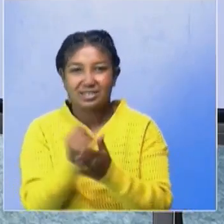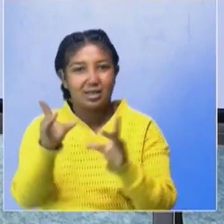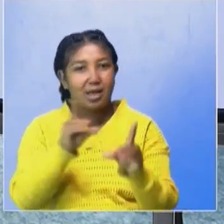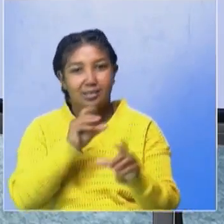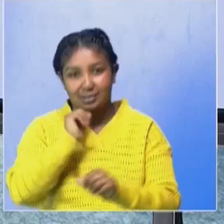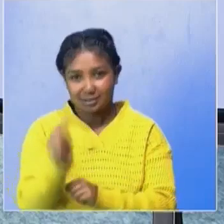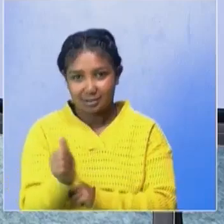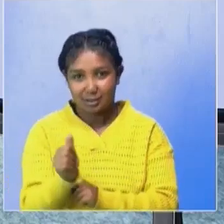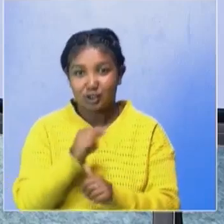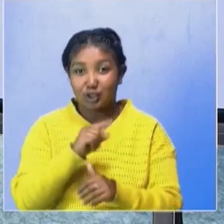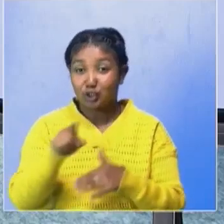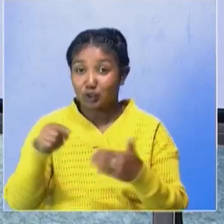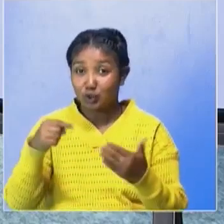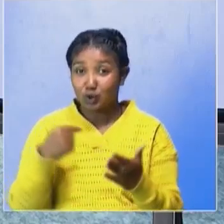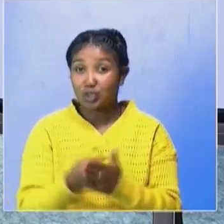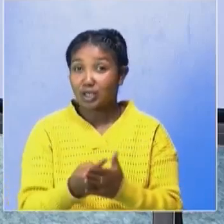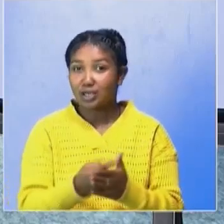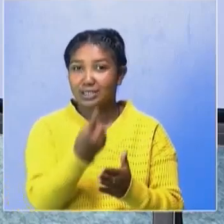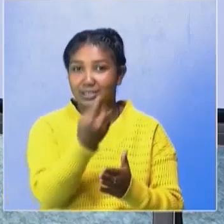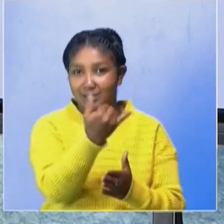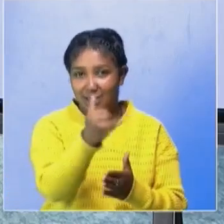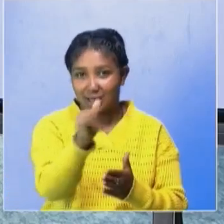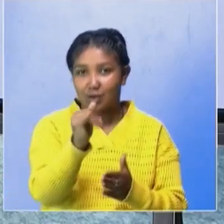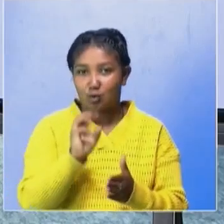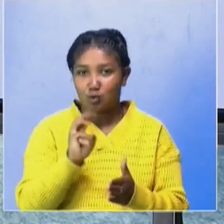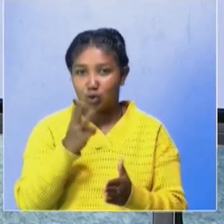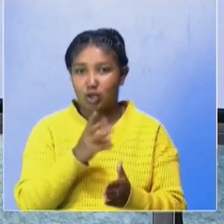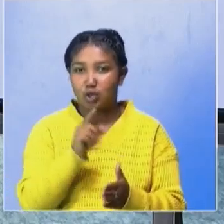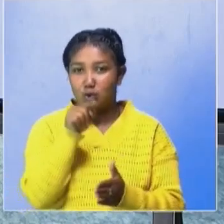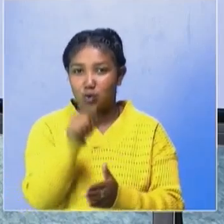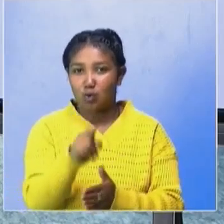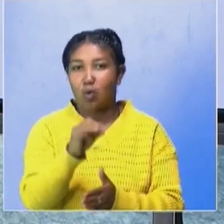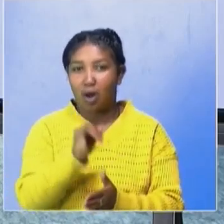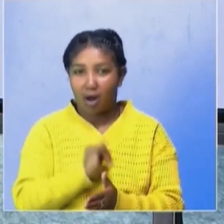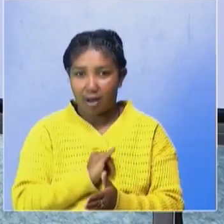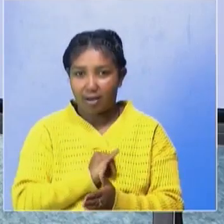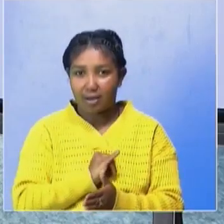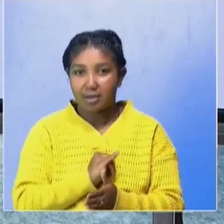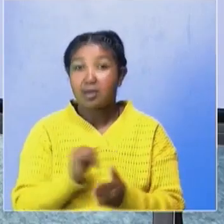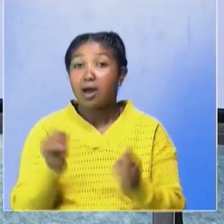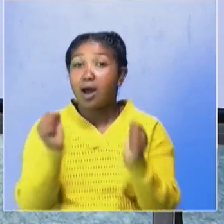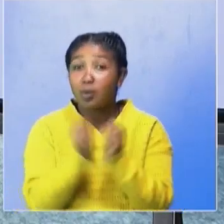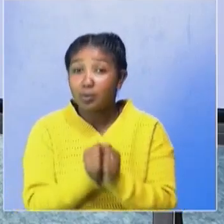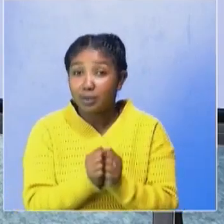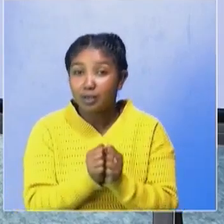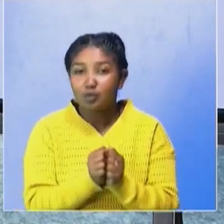doesn't. So here is they, we, you, I. Here is what?